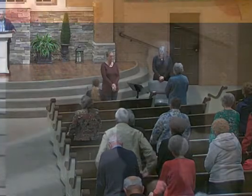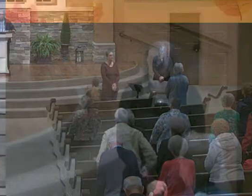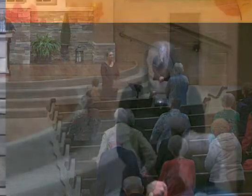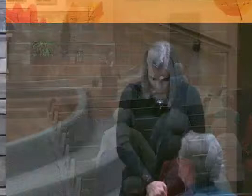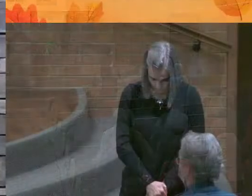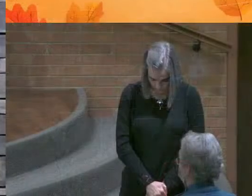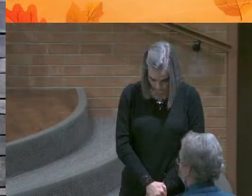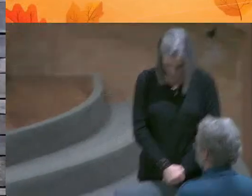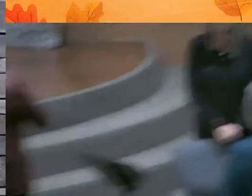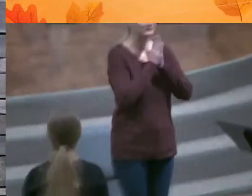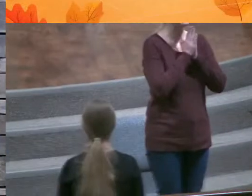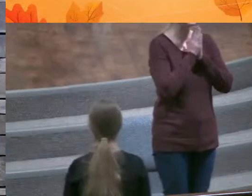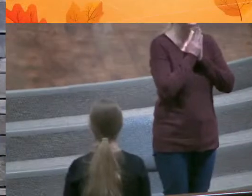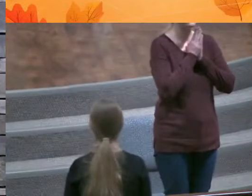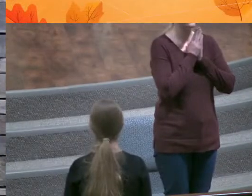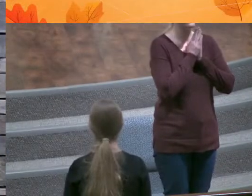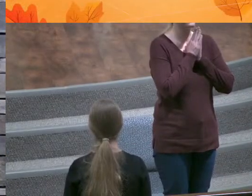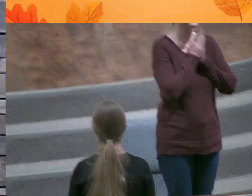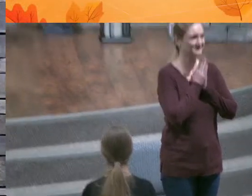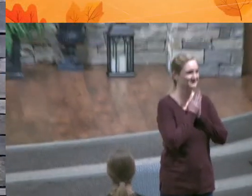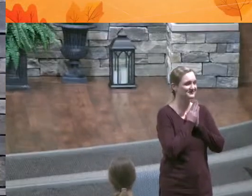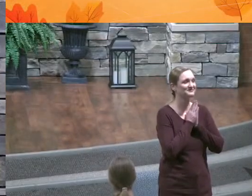near. Can we bow together and pray?